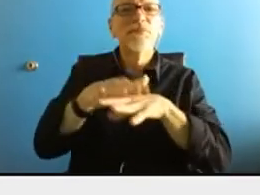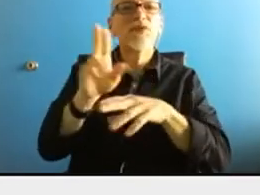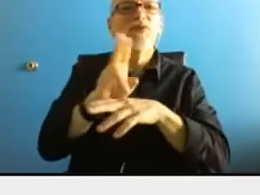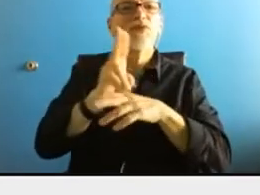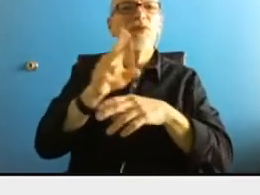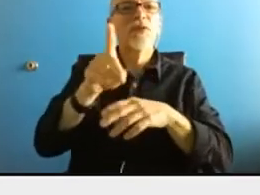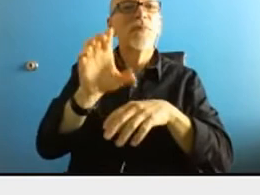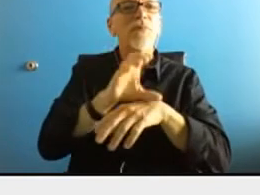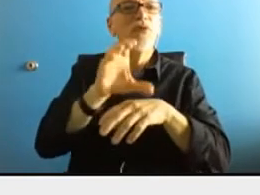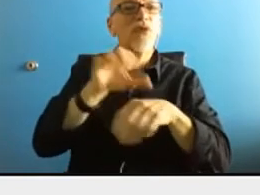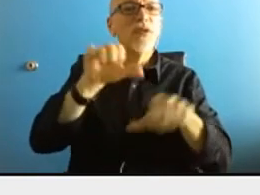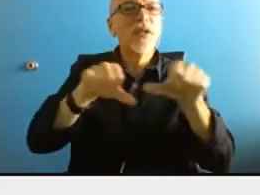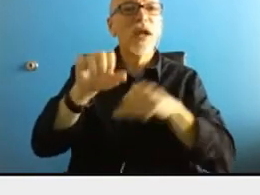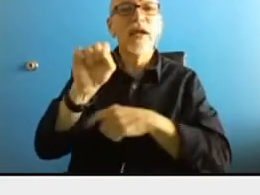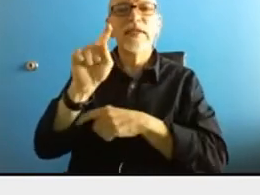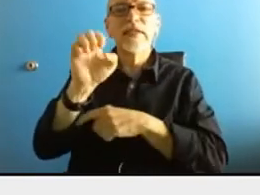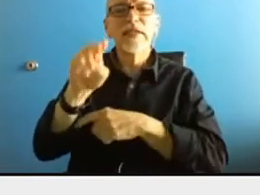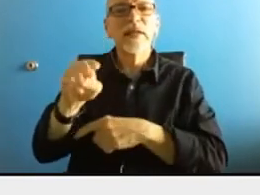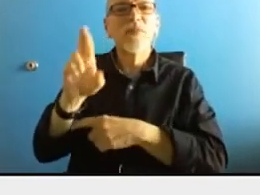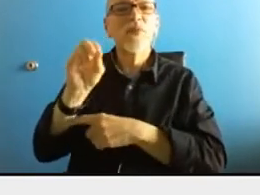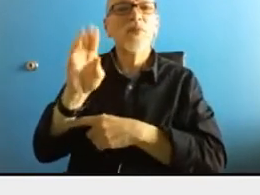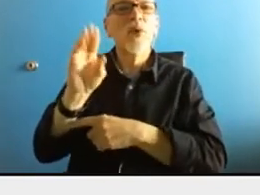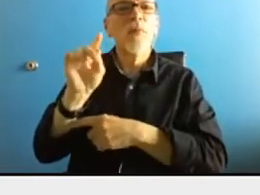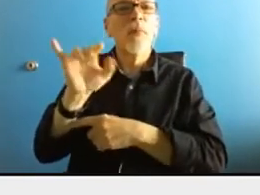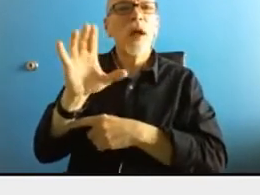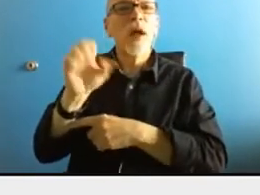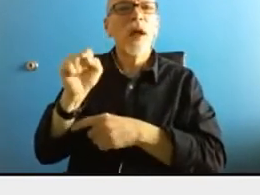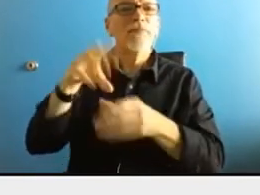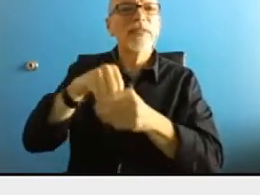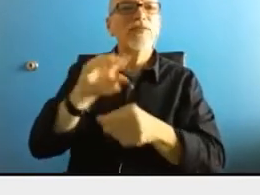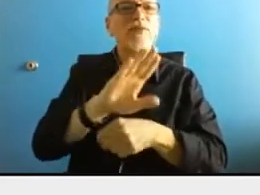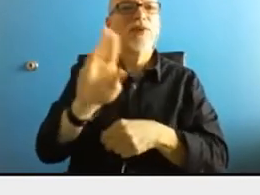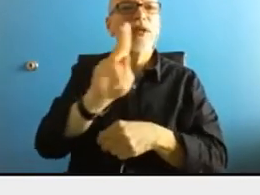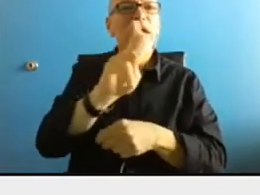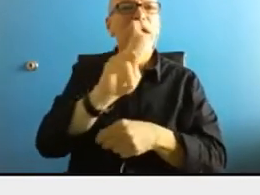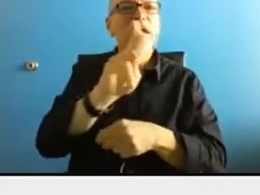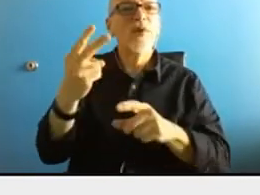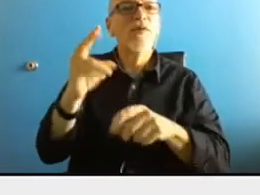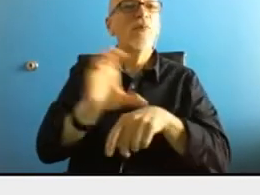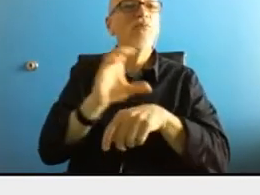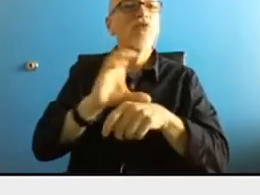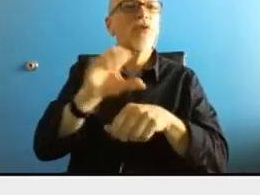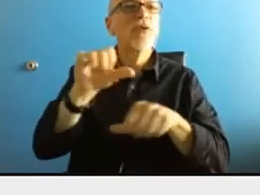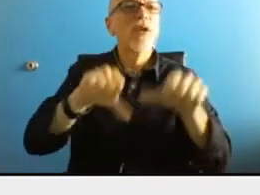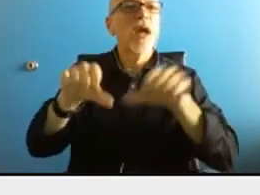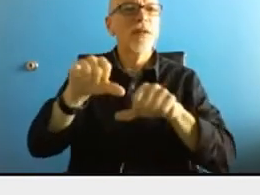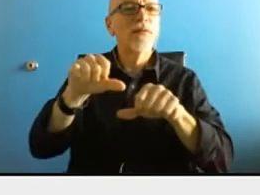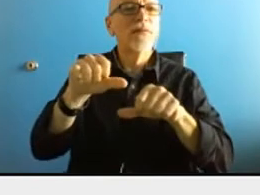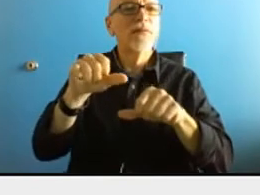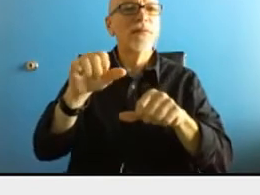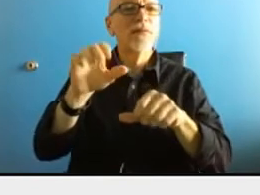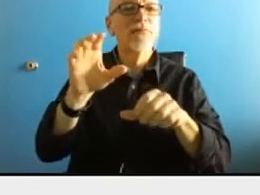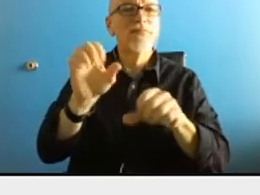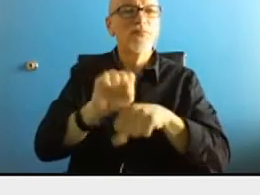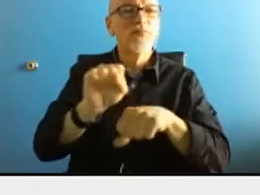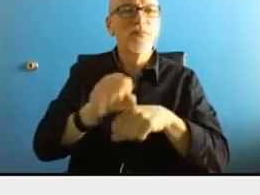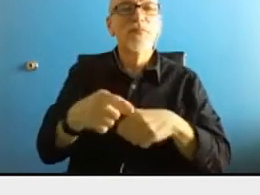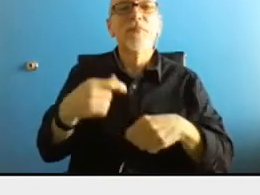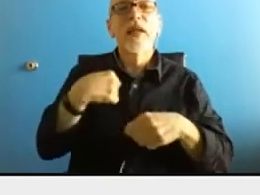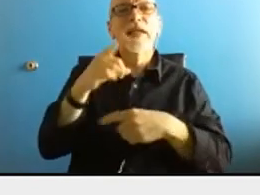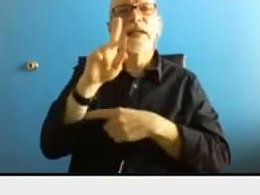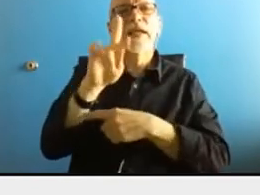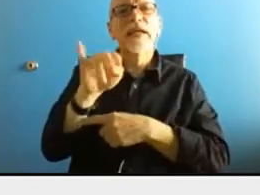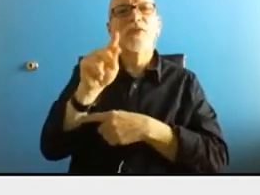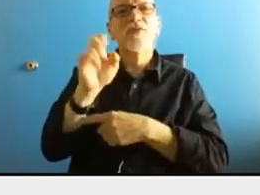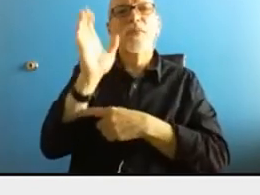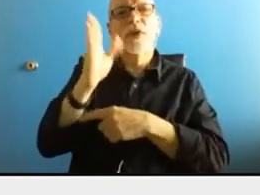science, STEM, robotics into their K-12 computer science framework. I've had the opportunity to keynote major conferences